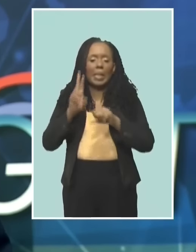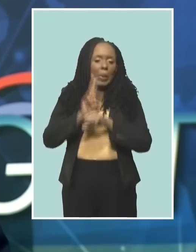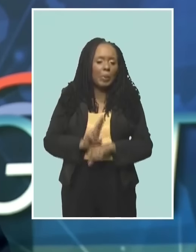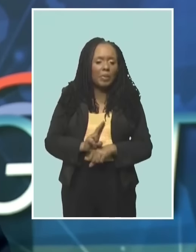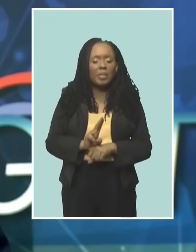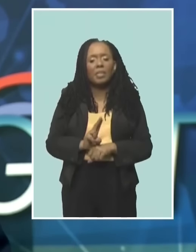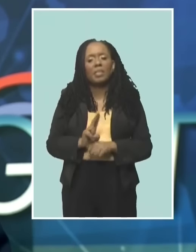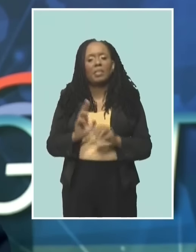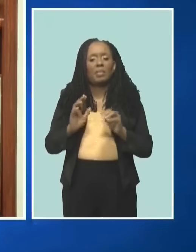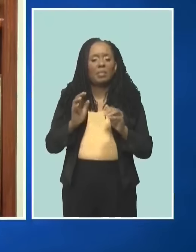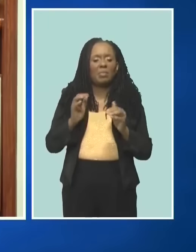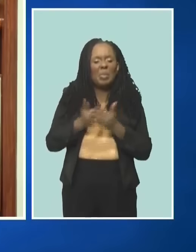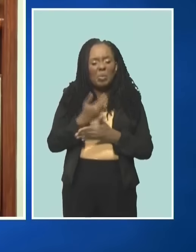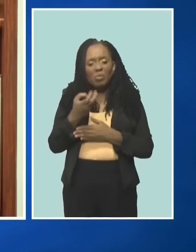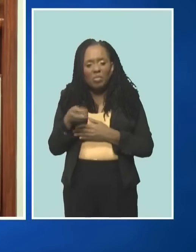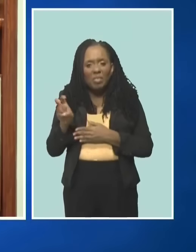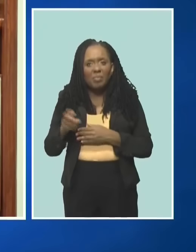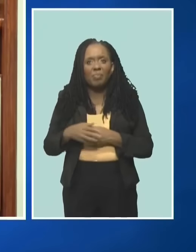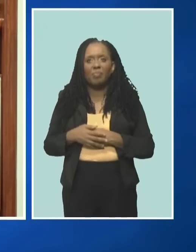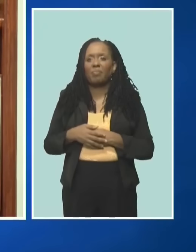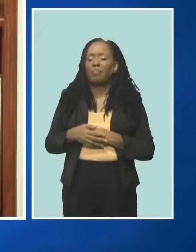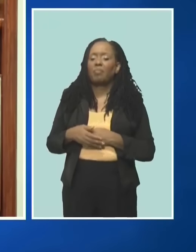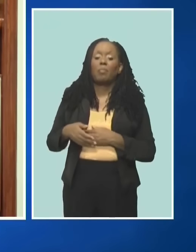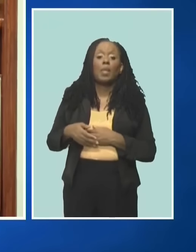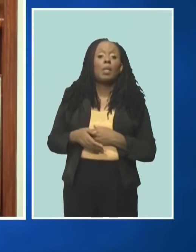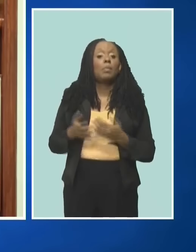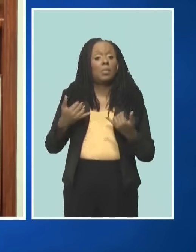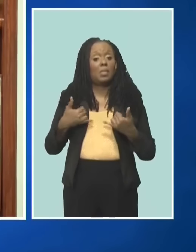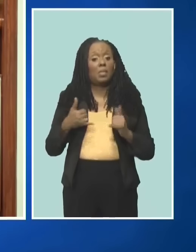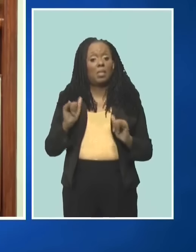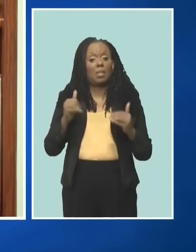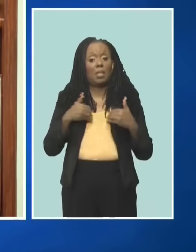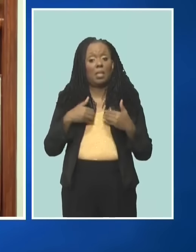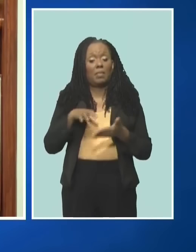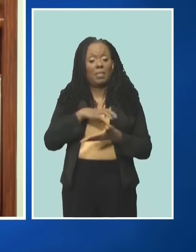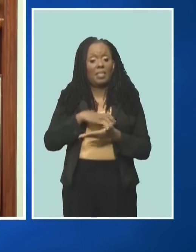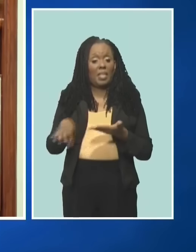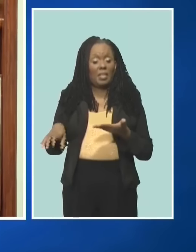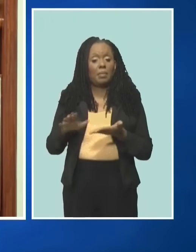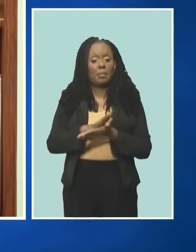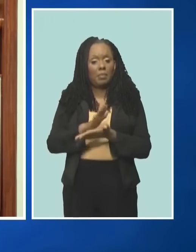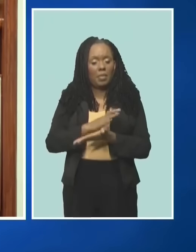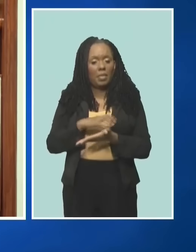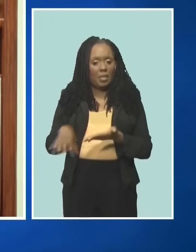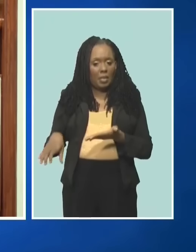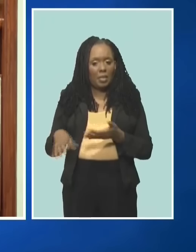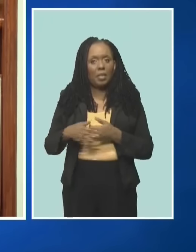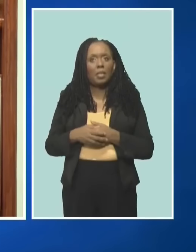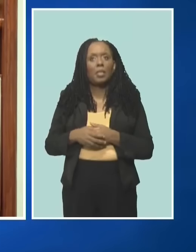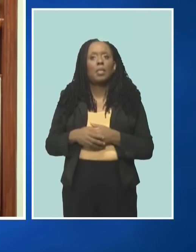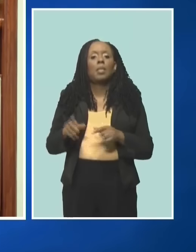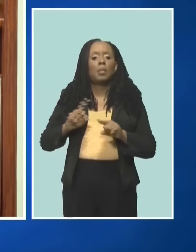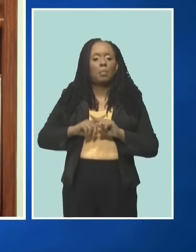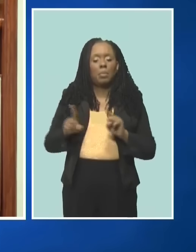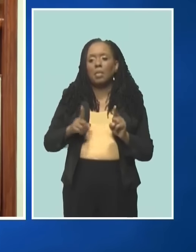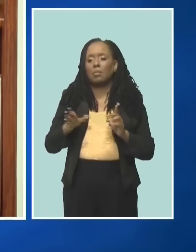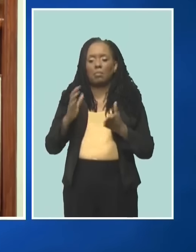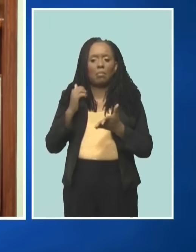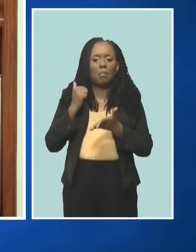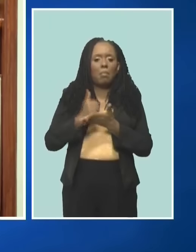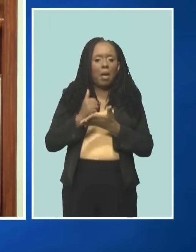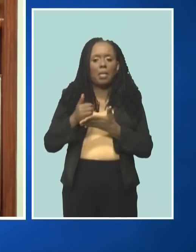environment. There's still physical checks, but when they come into the branch, it changes how the banks exchange the checks. So from a